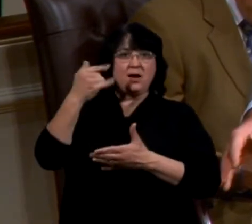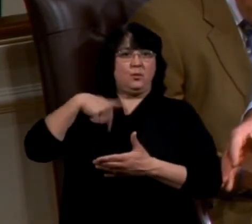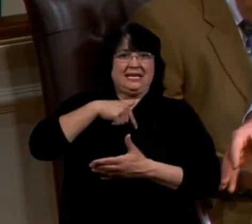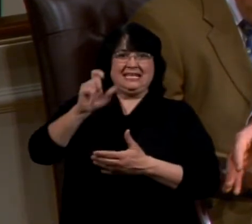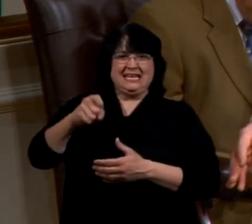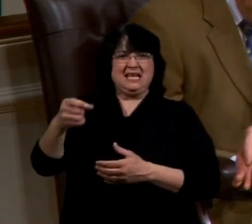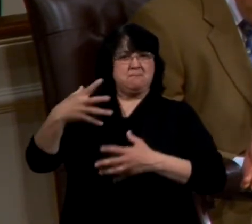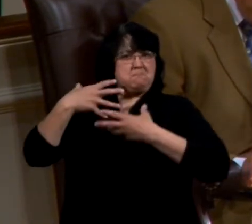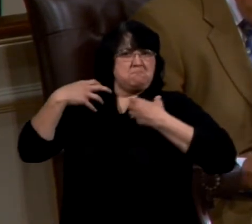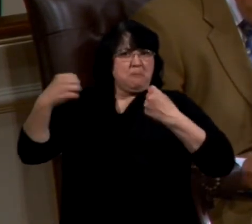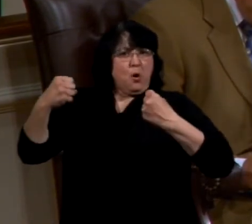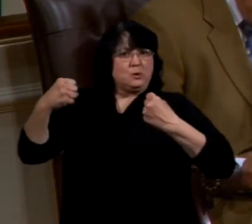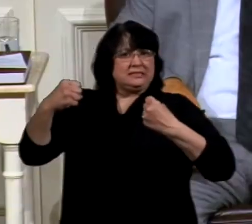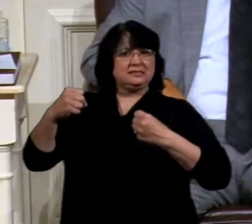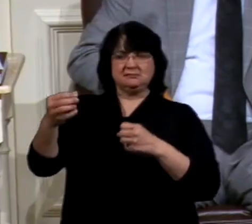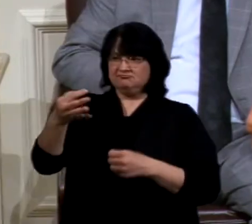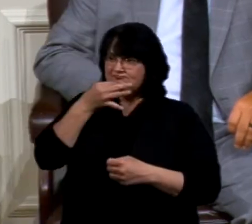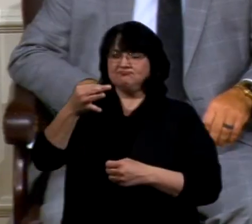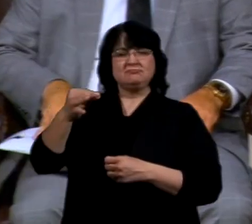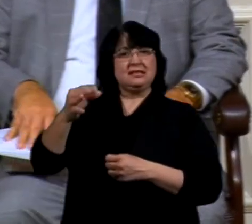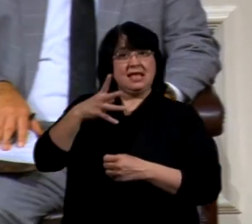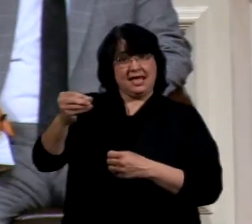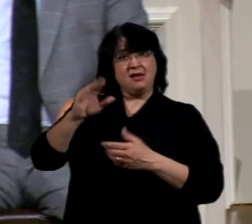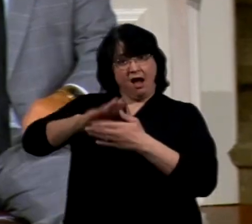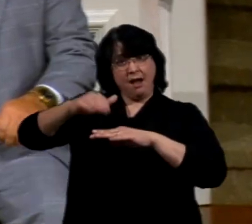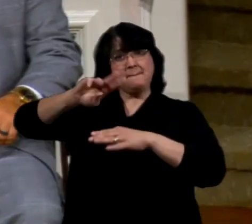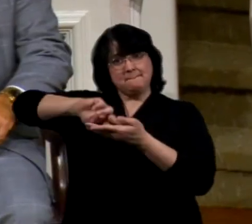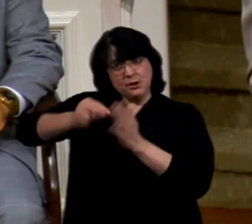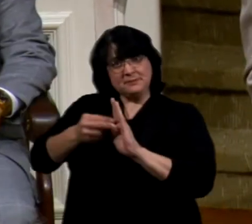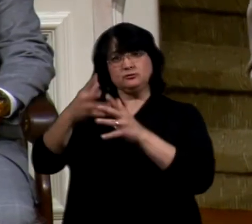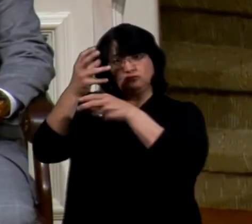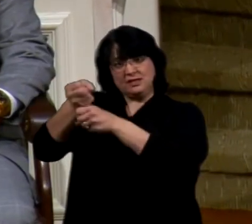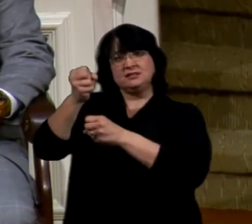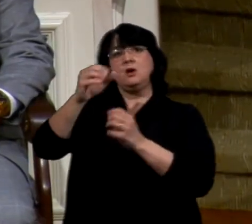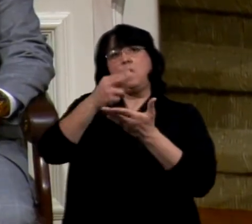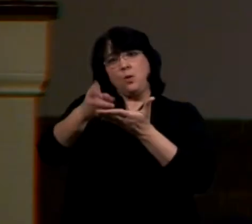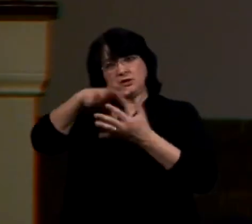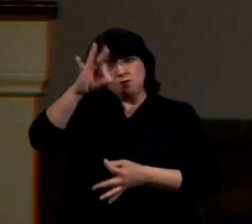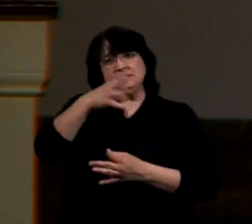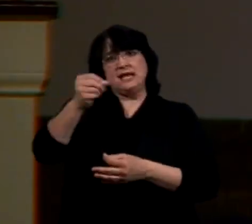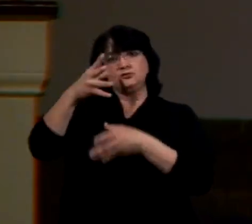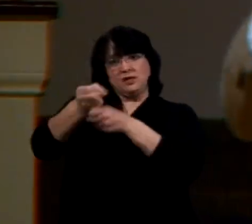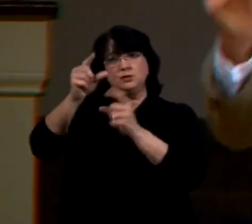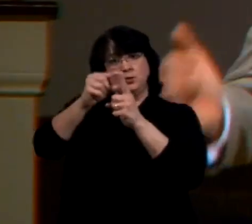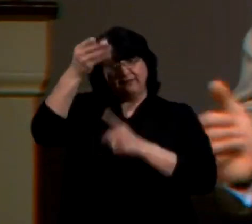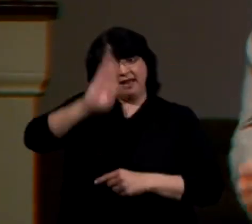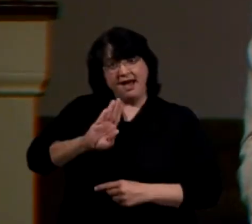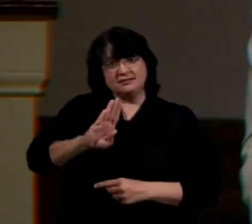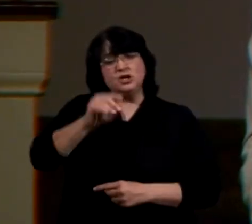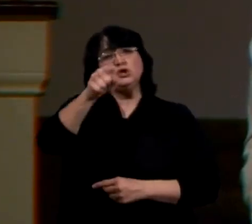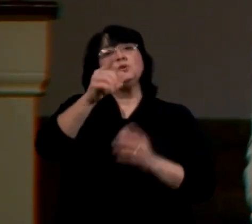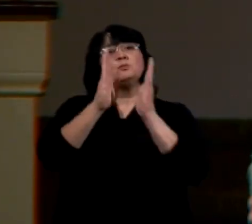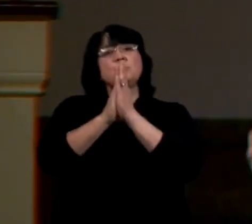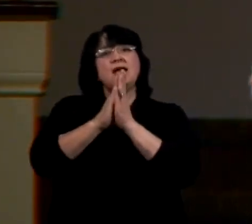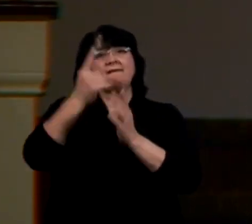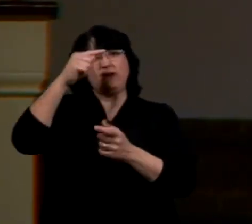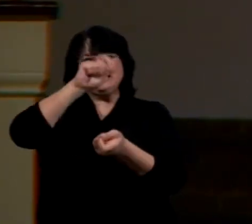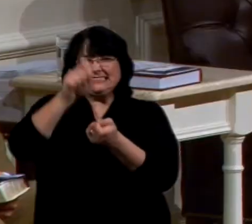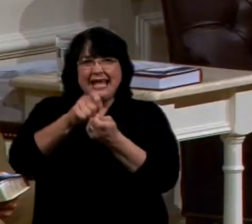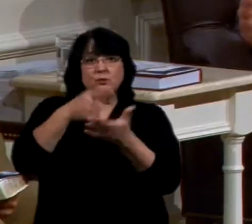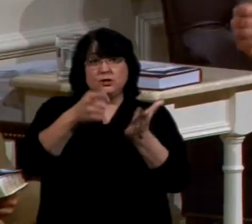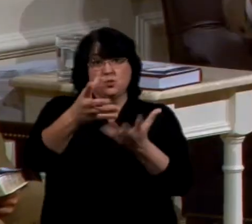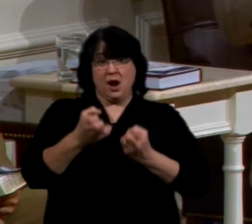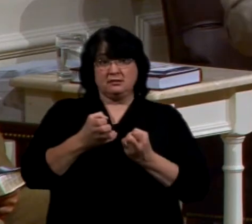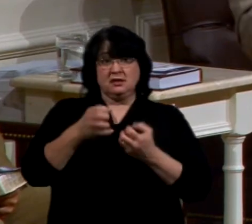on purpose. Trusting the Holy Ghost, trusting the Word of God. So you're going to pray for exactly what you want. When